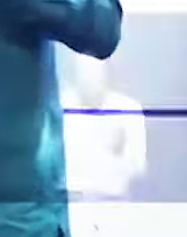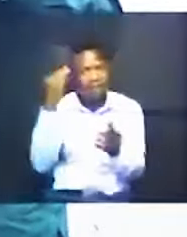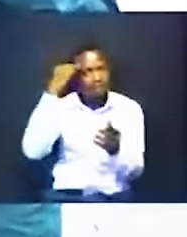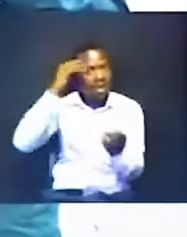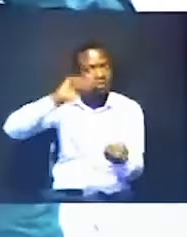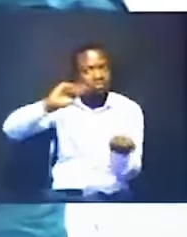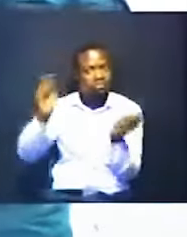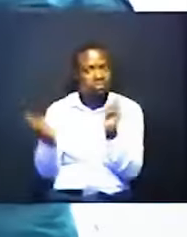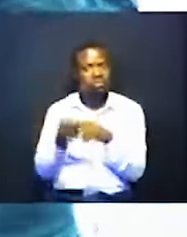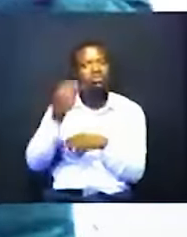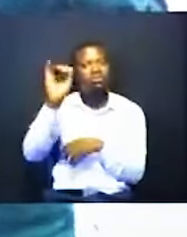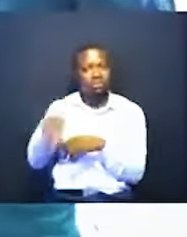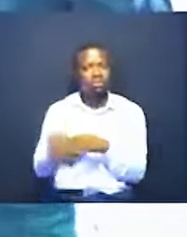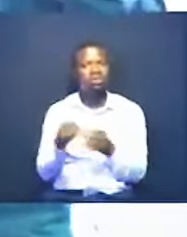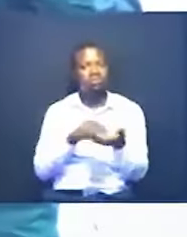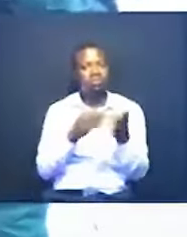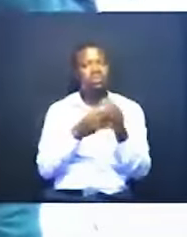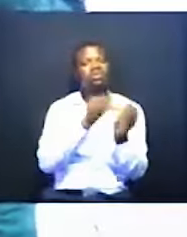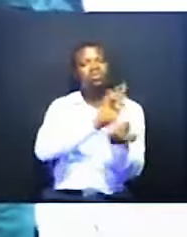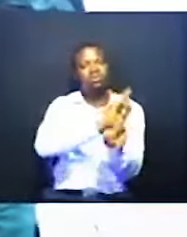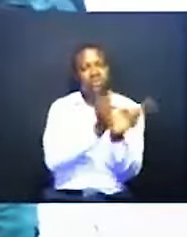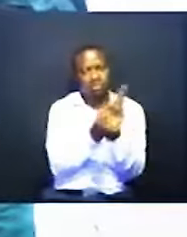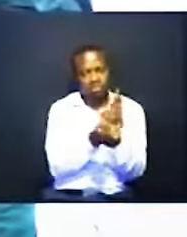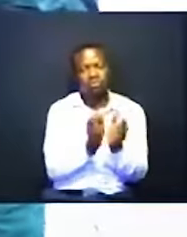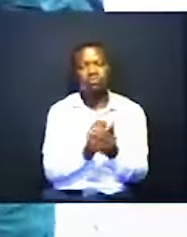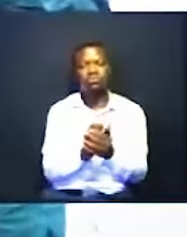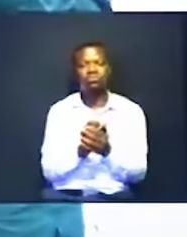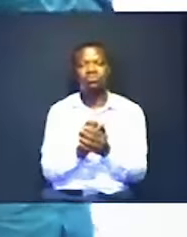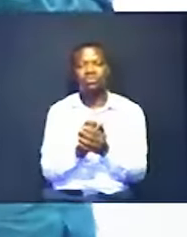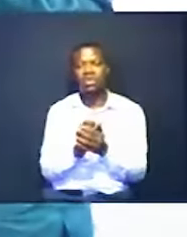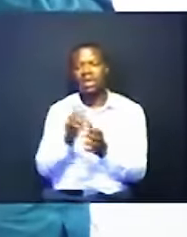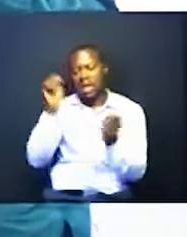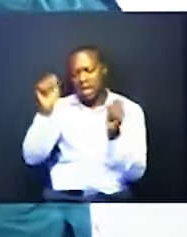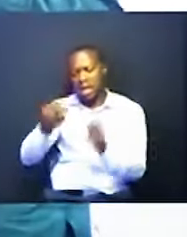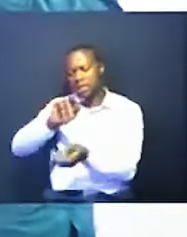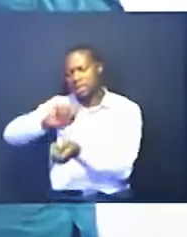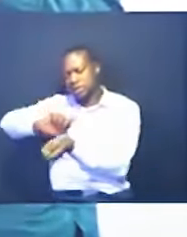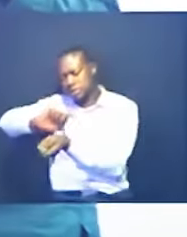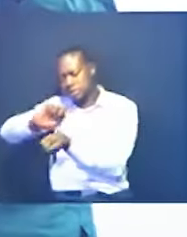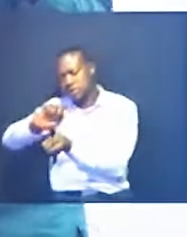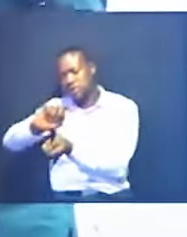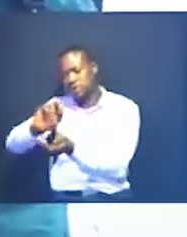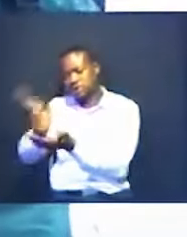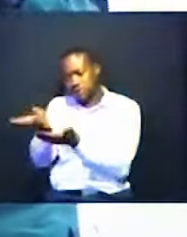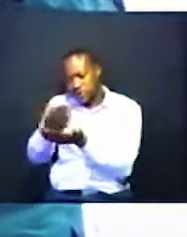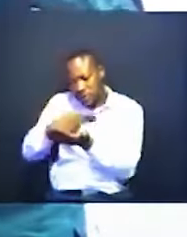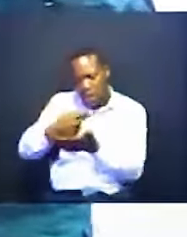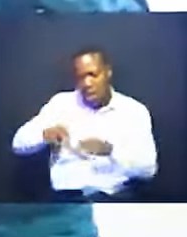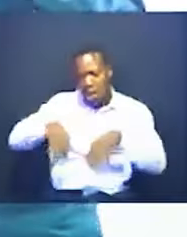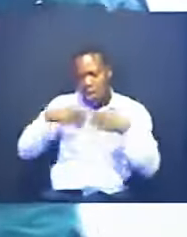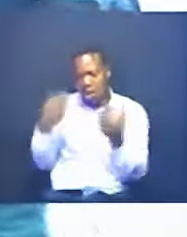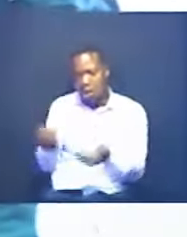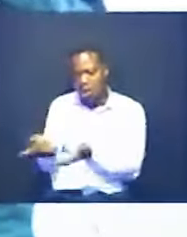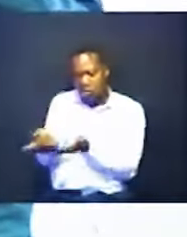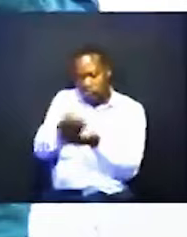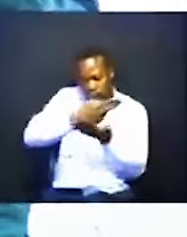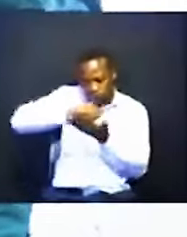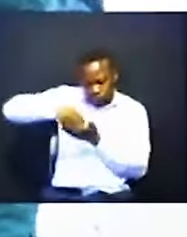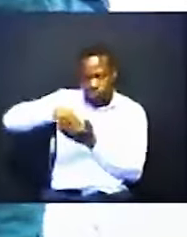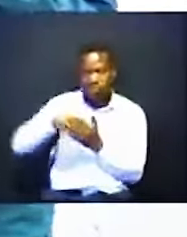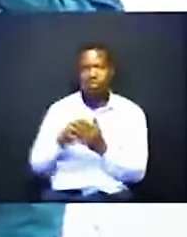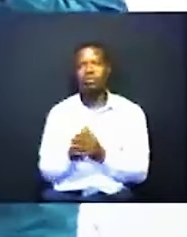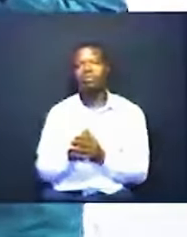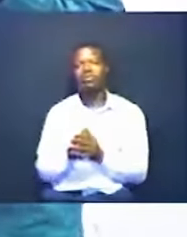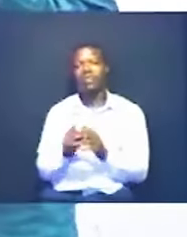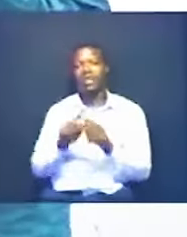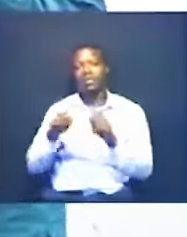can ye, I do such an essay, or such a wagon is to turn or return. And they say, oh, Danny, every bribon, and answer, what Danny Abba. But